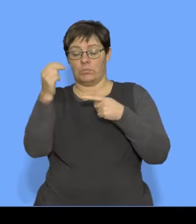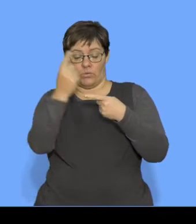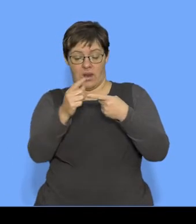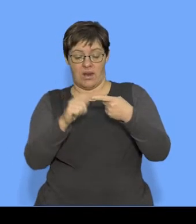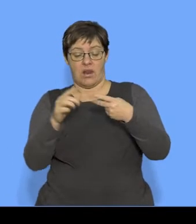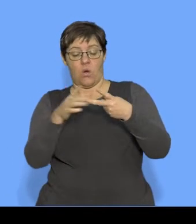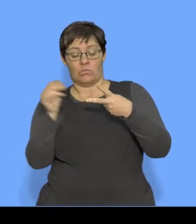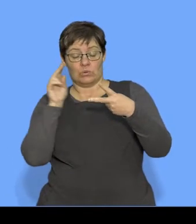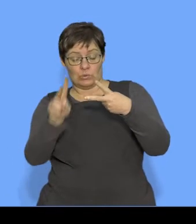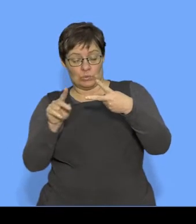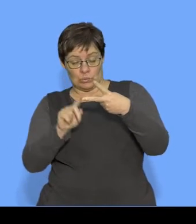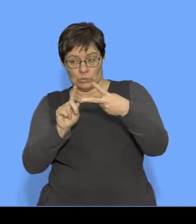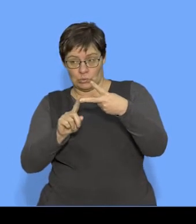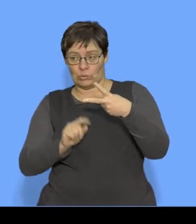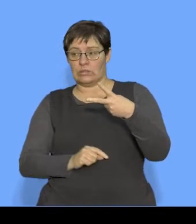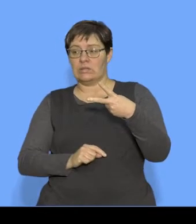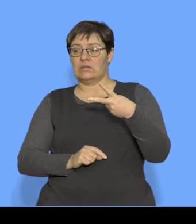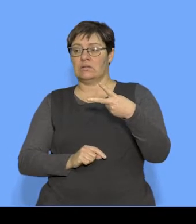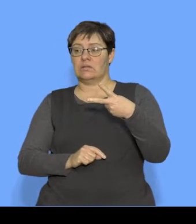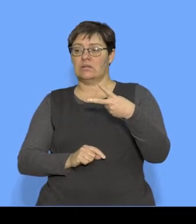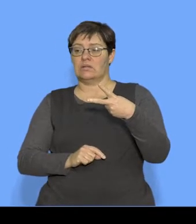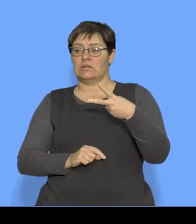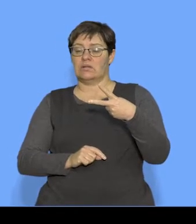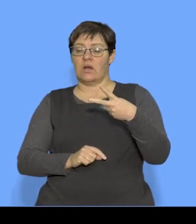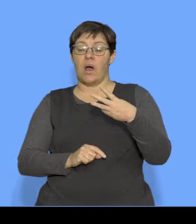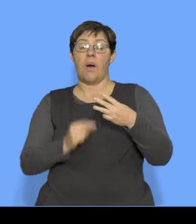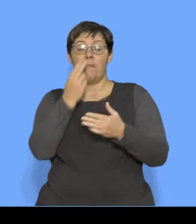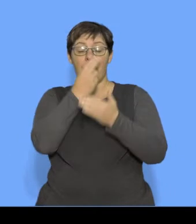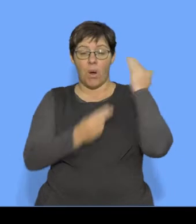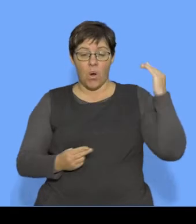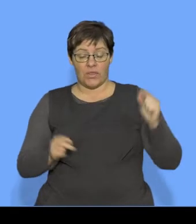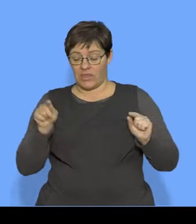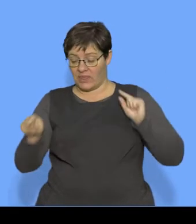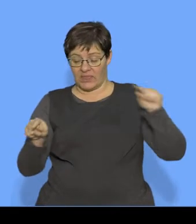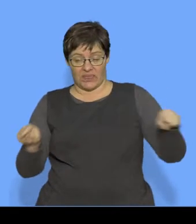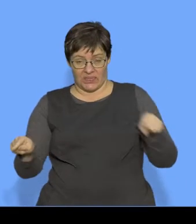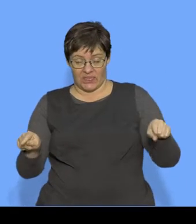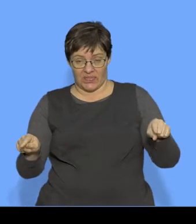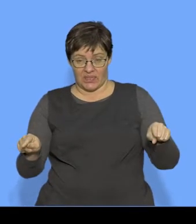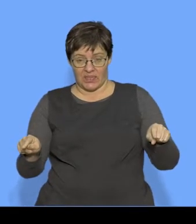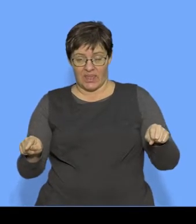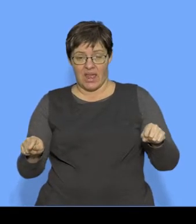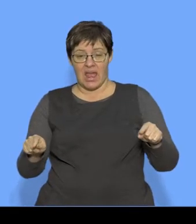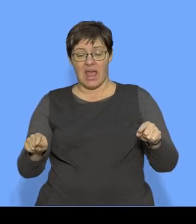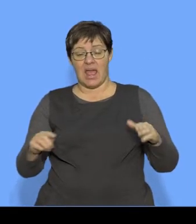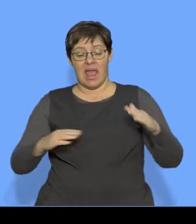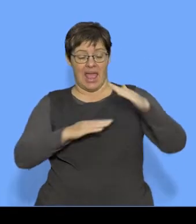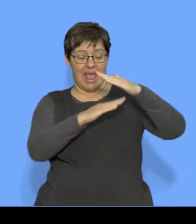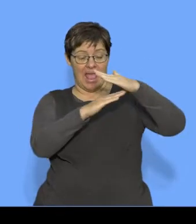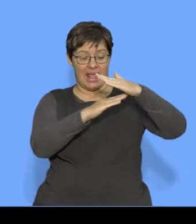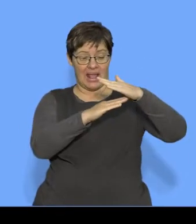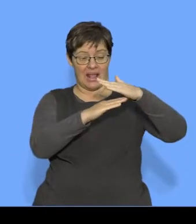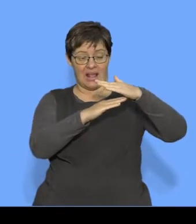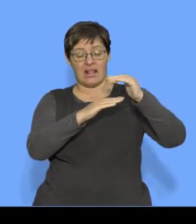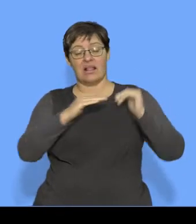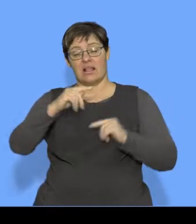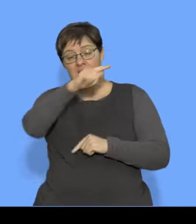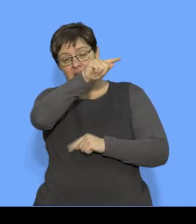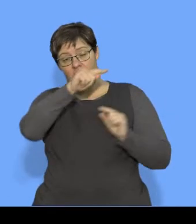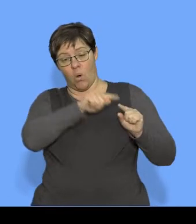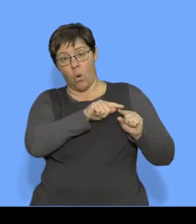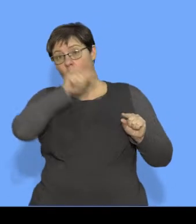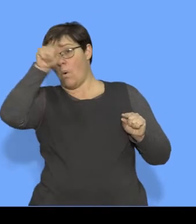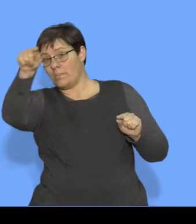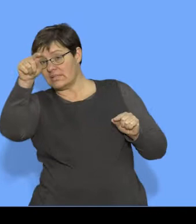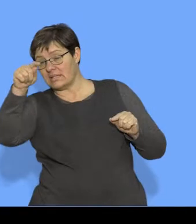option 2. Then option 3 will be both pairs of opposite angles are equal. That will be my number